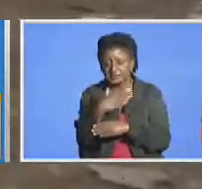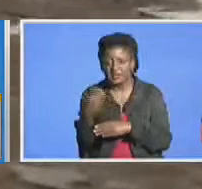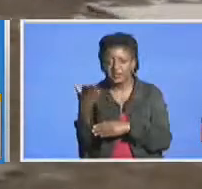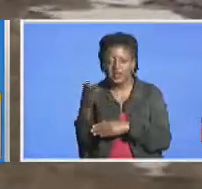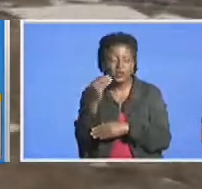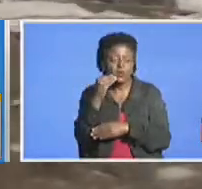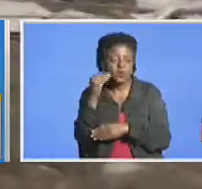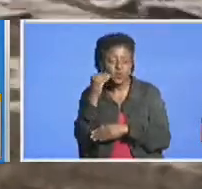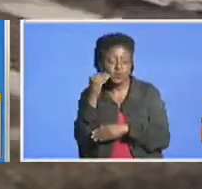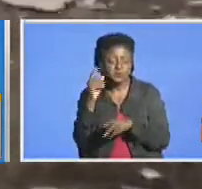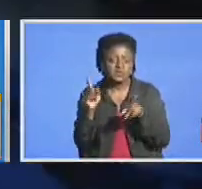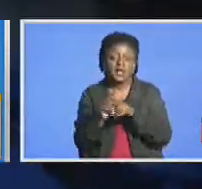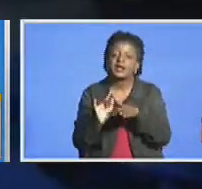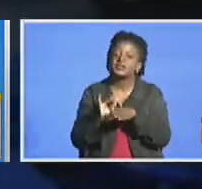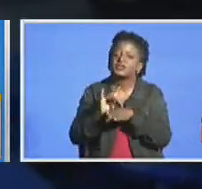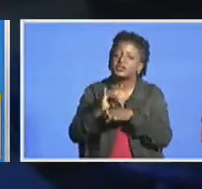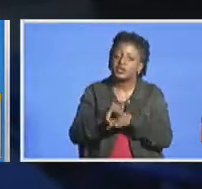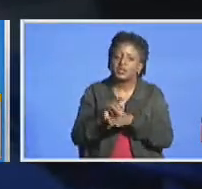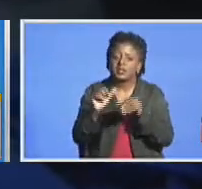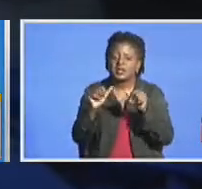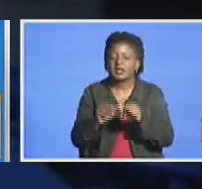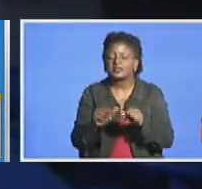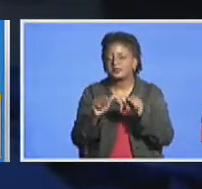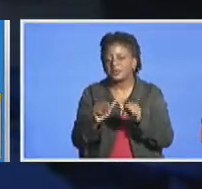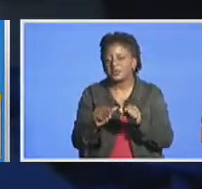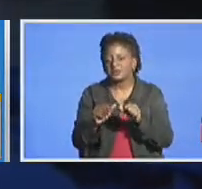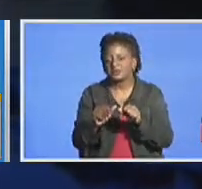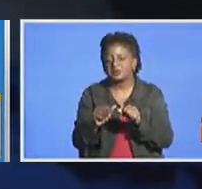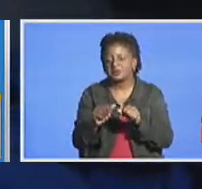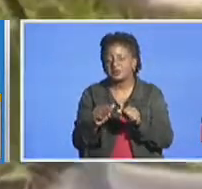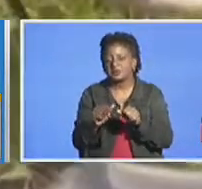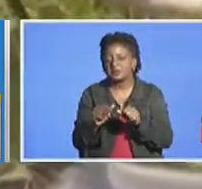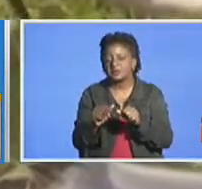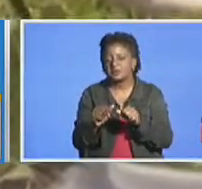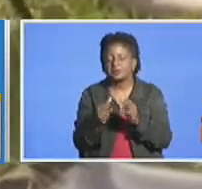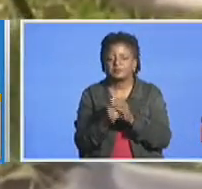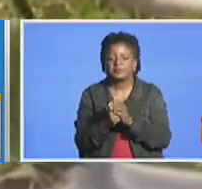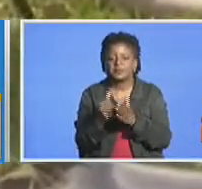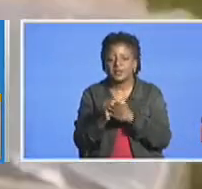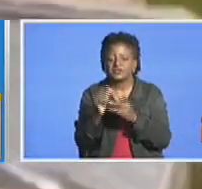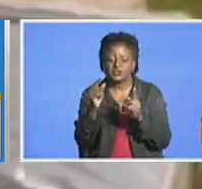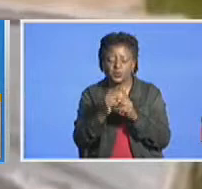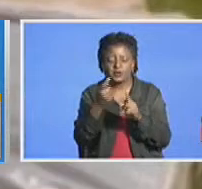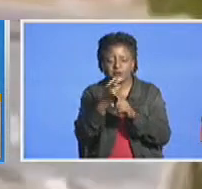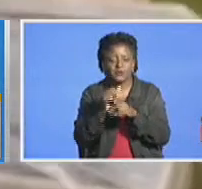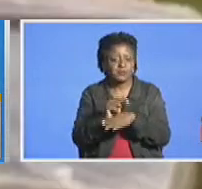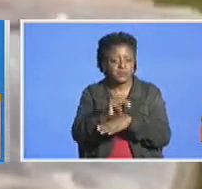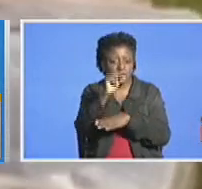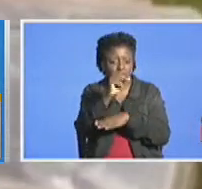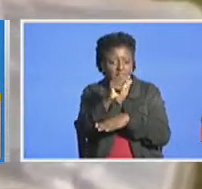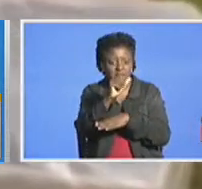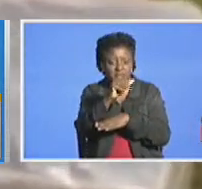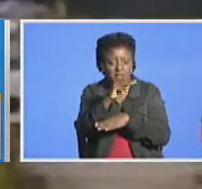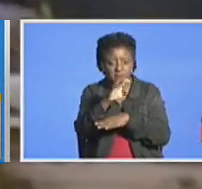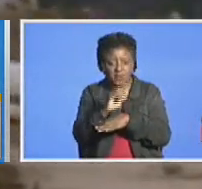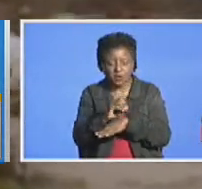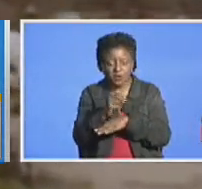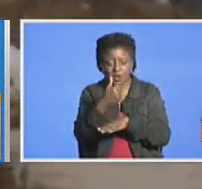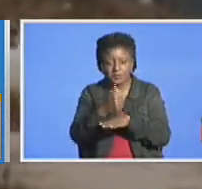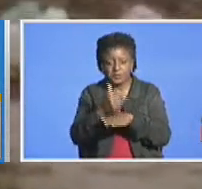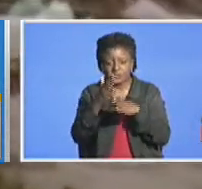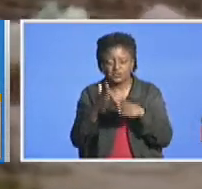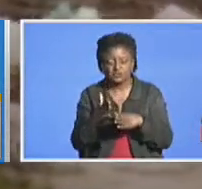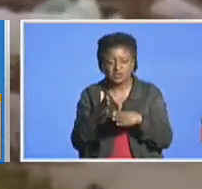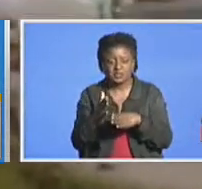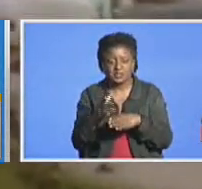as possible in the event of another major storm. But that's the word from North Abaco Administrator Therese Boudelain, who says